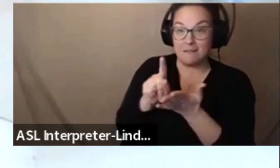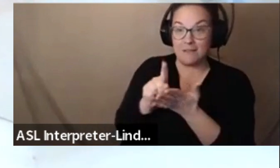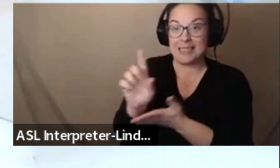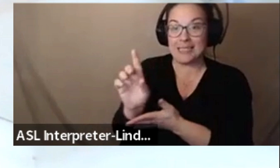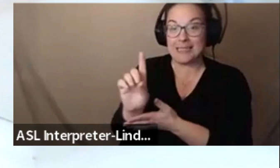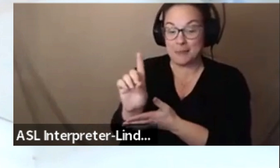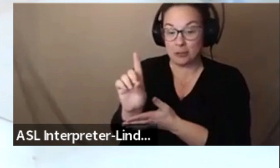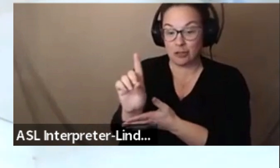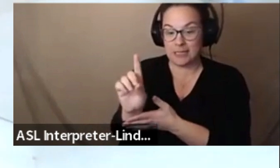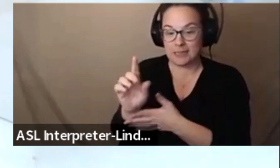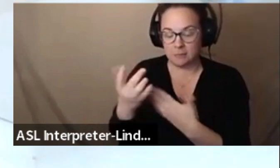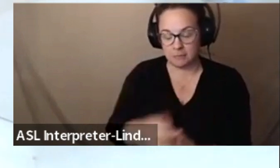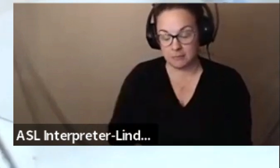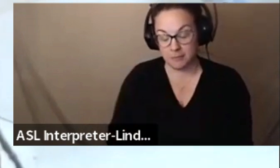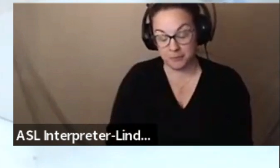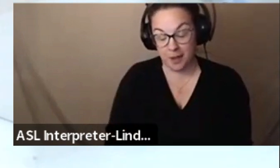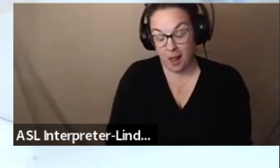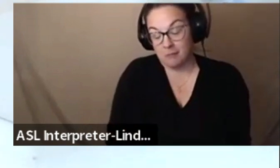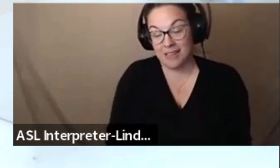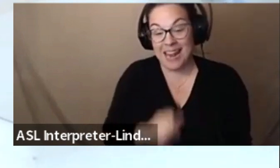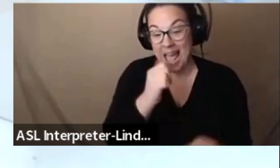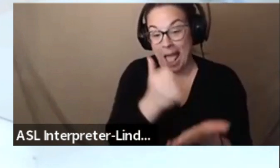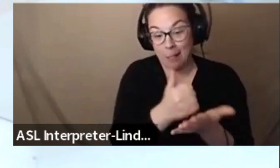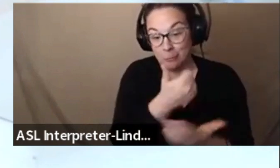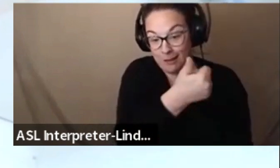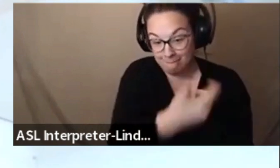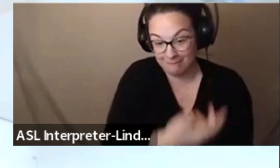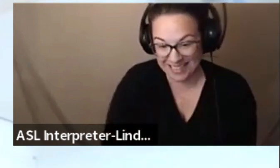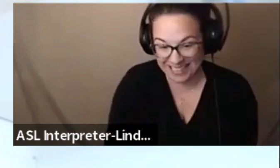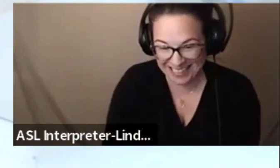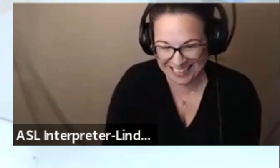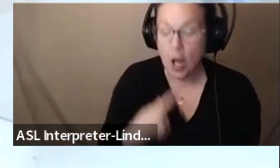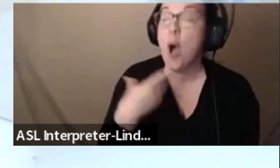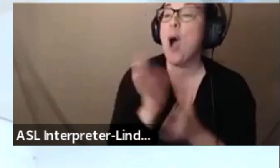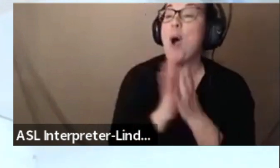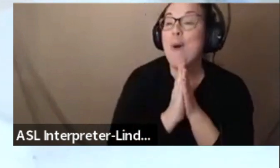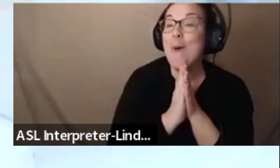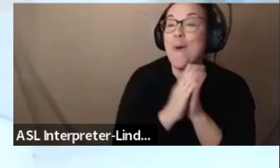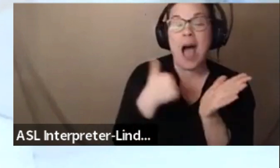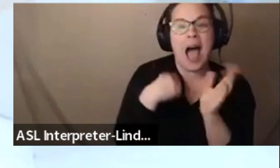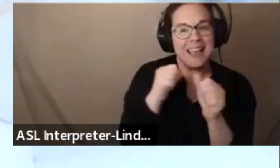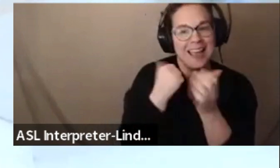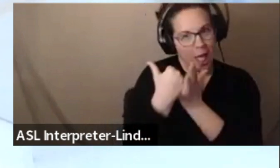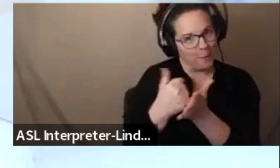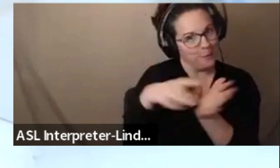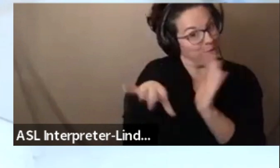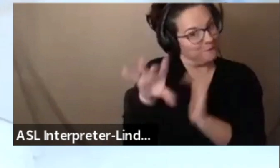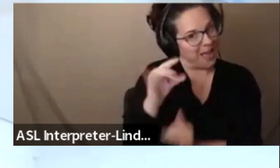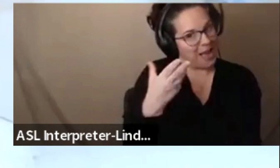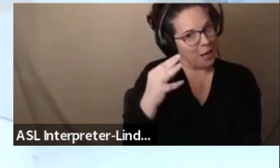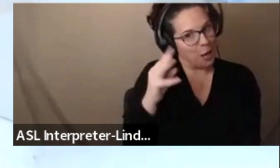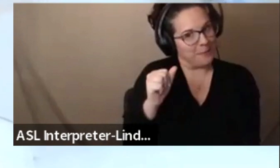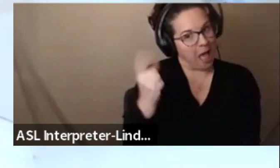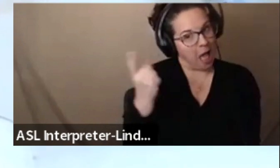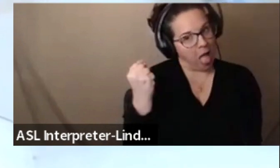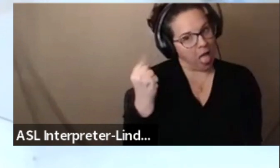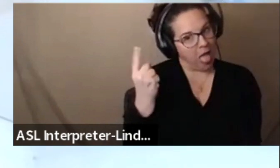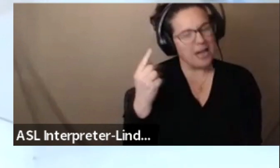Demetrius, and she does herself no favors by saying, well, I'll help you find